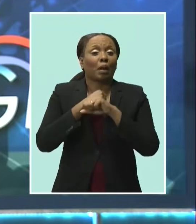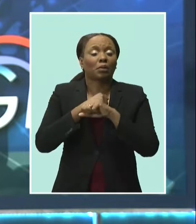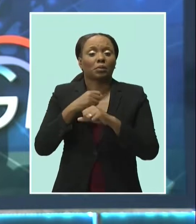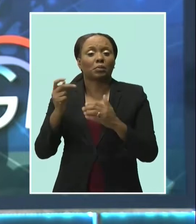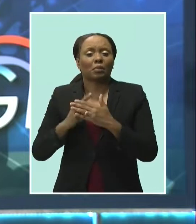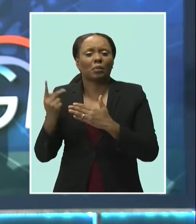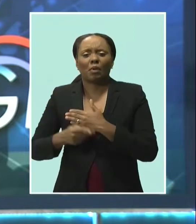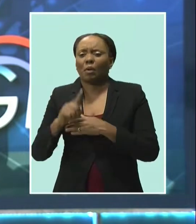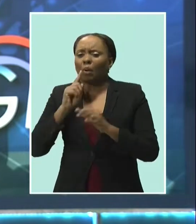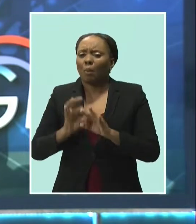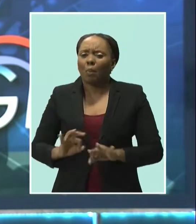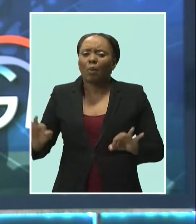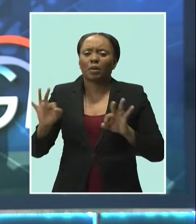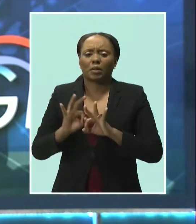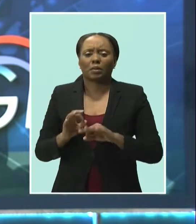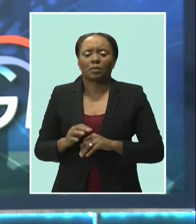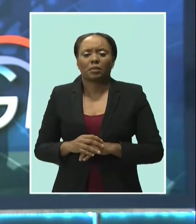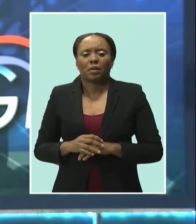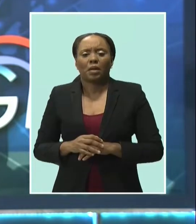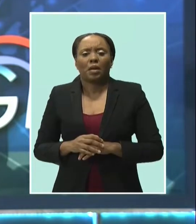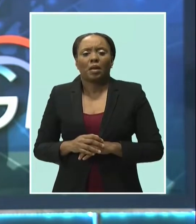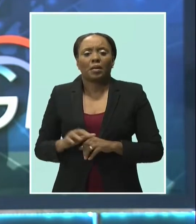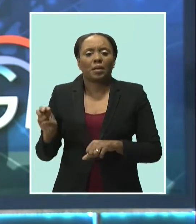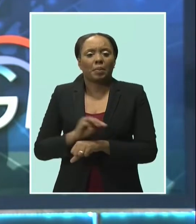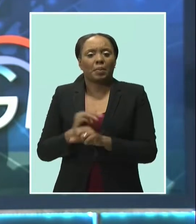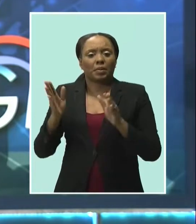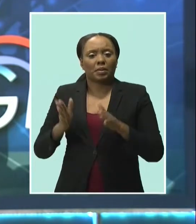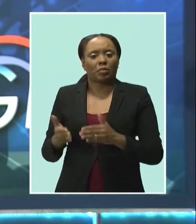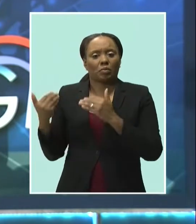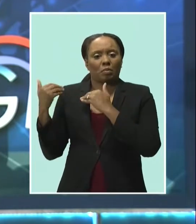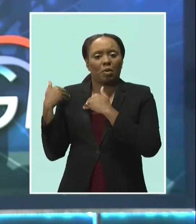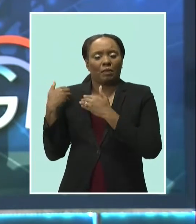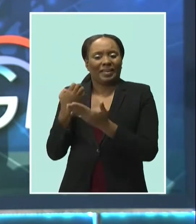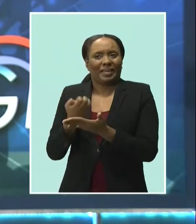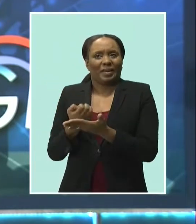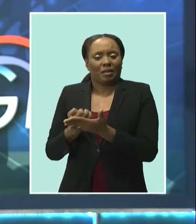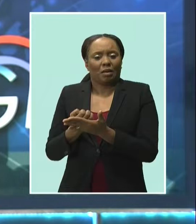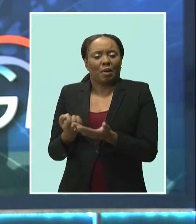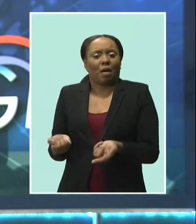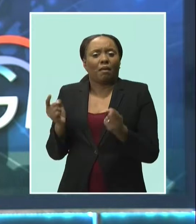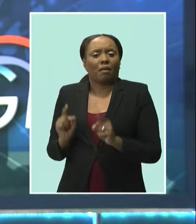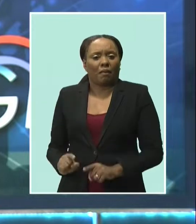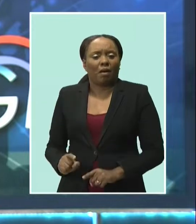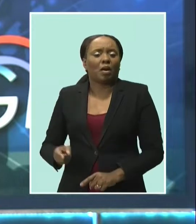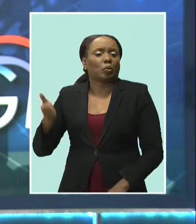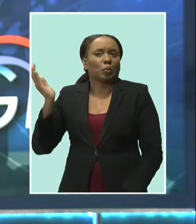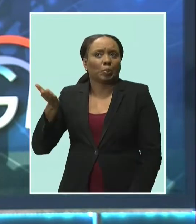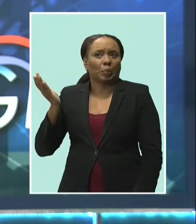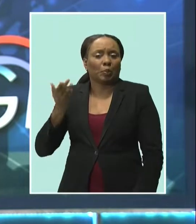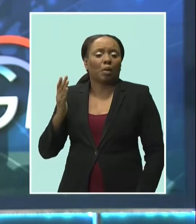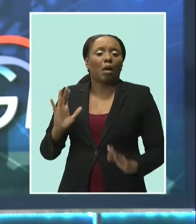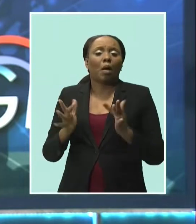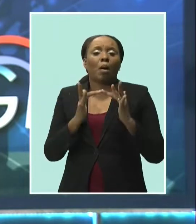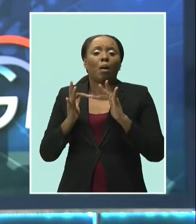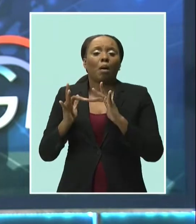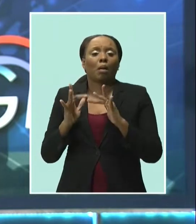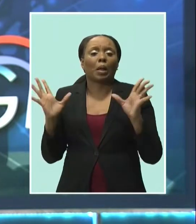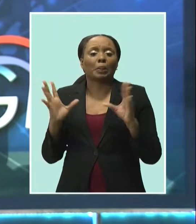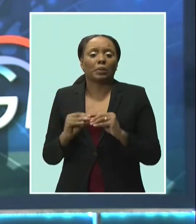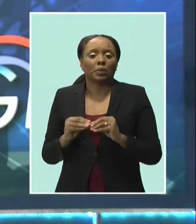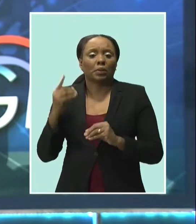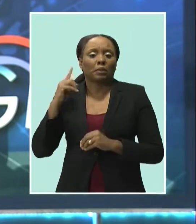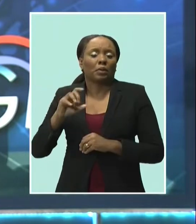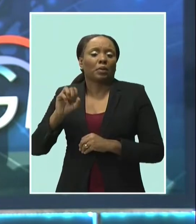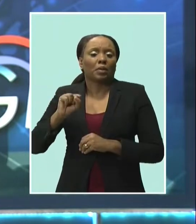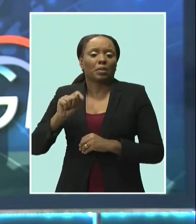from Minister in the Ministry of Economic Affairs and Investment, Marcia Cadell. The MP was speaking during an online community branch meeting of the